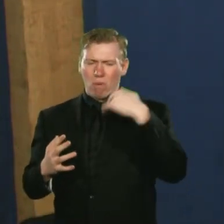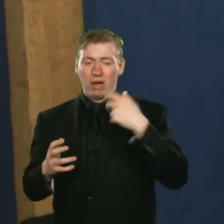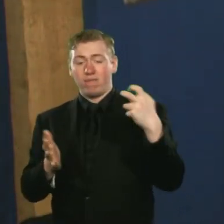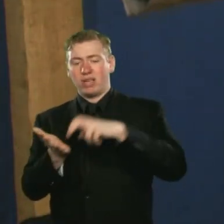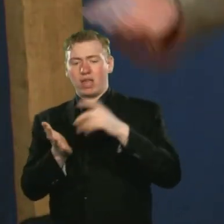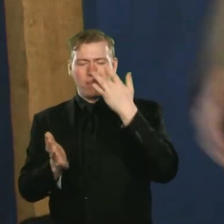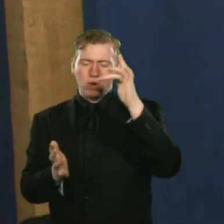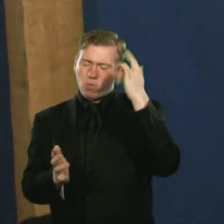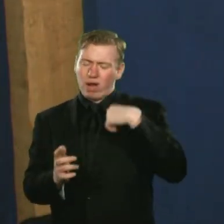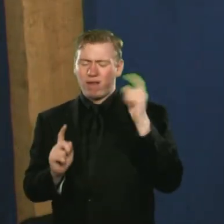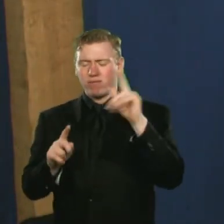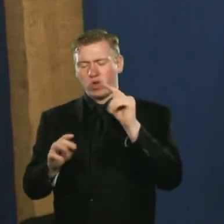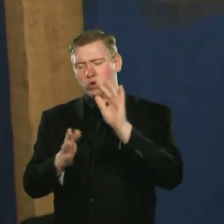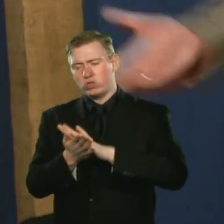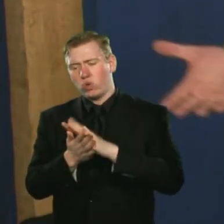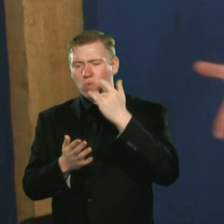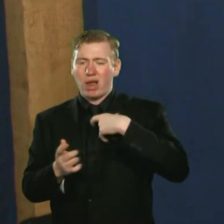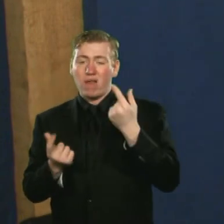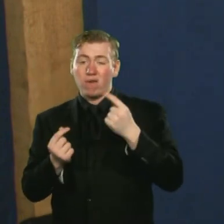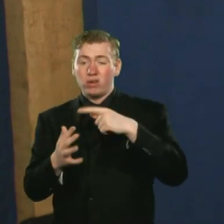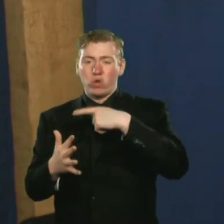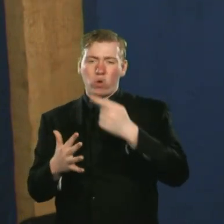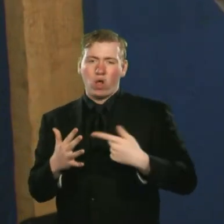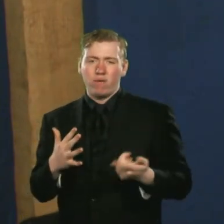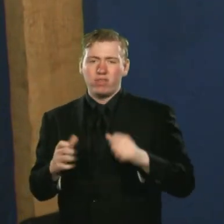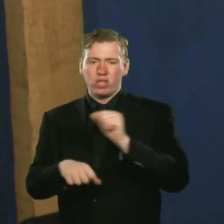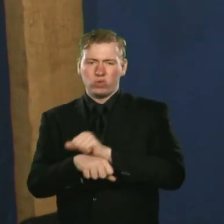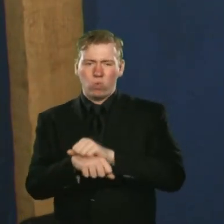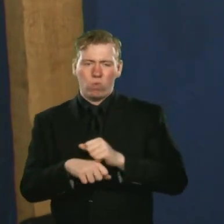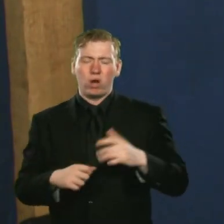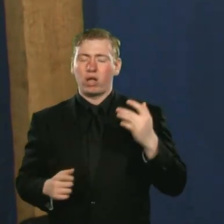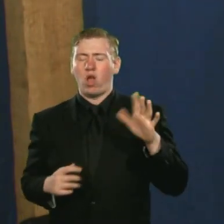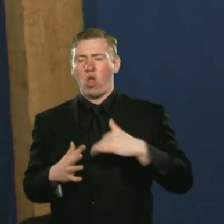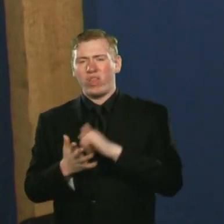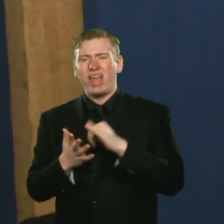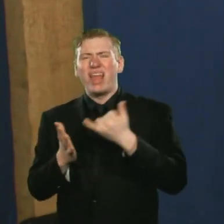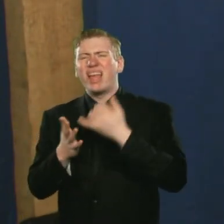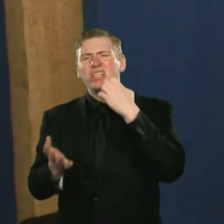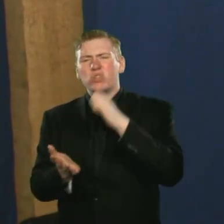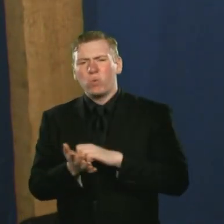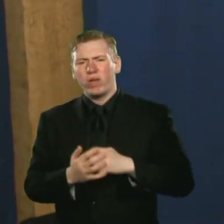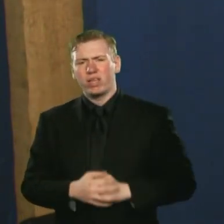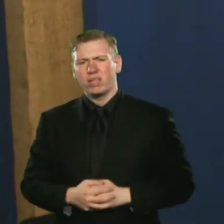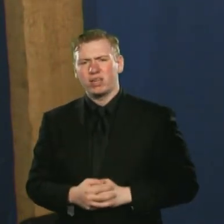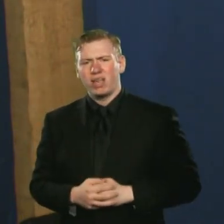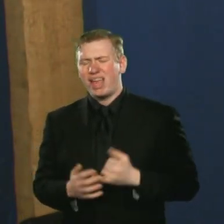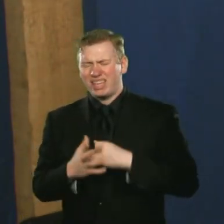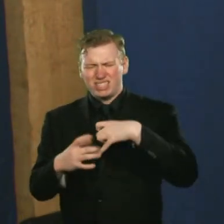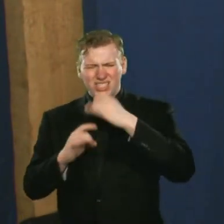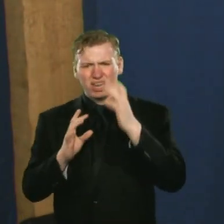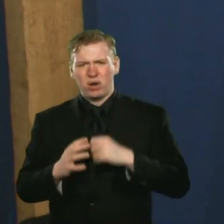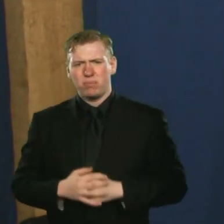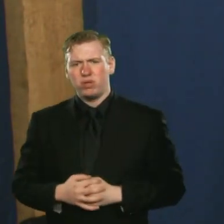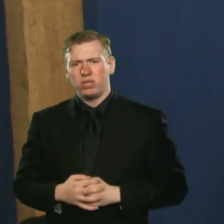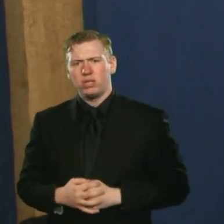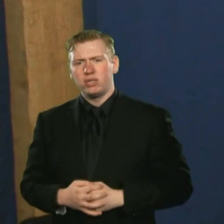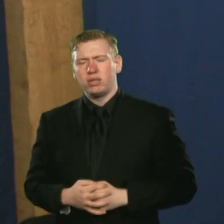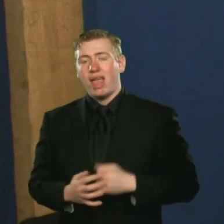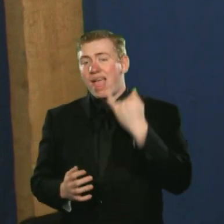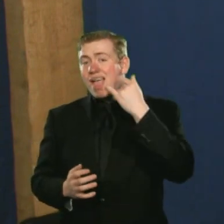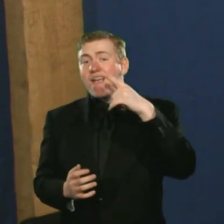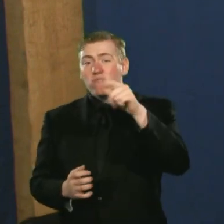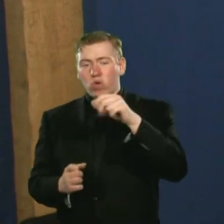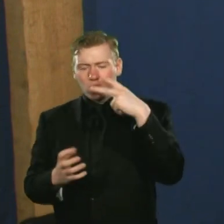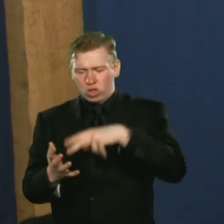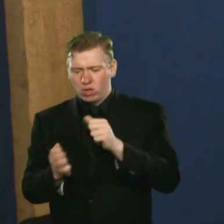and why do I have to go to school, and how come I have to do all this work, all that stuff. It's wicked. It's terrible. If you can